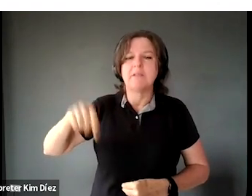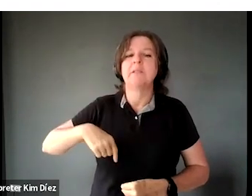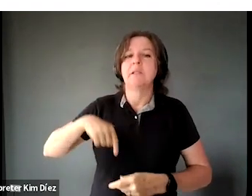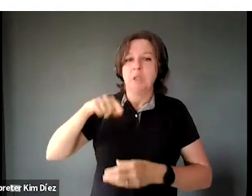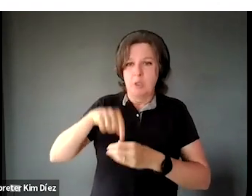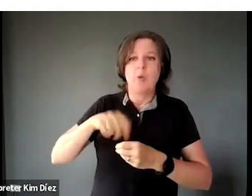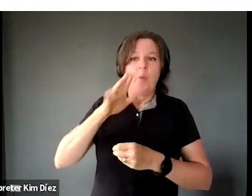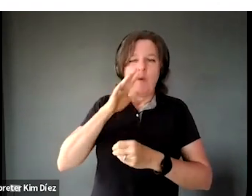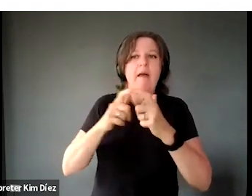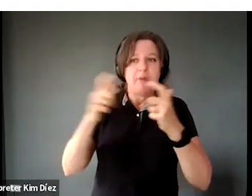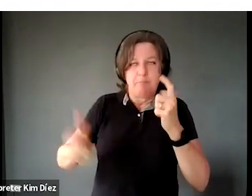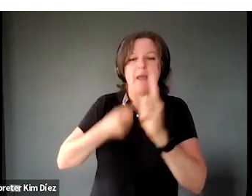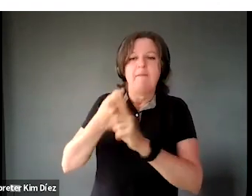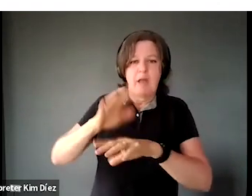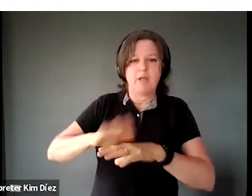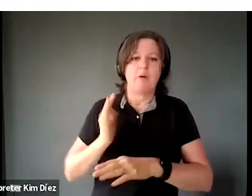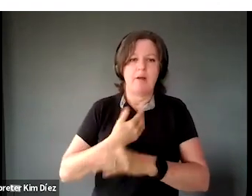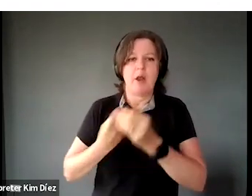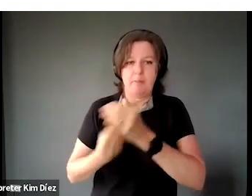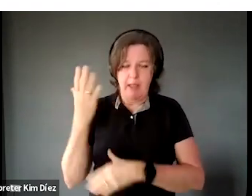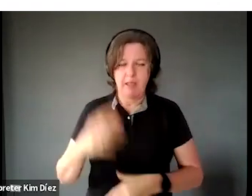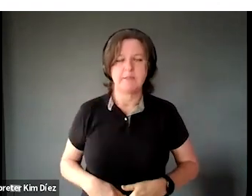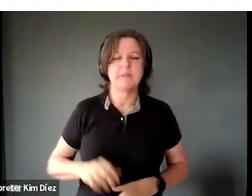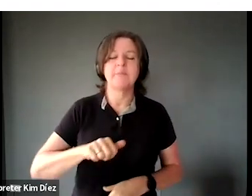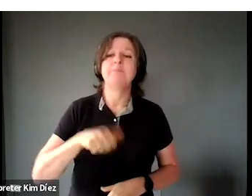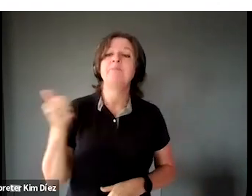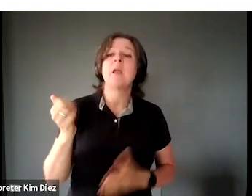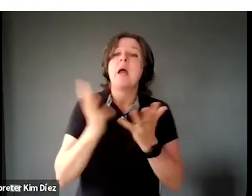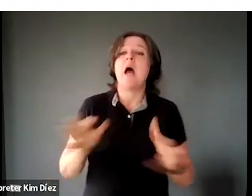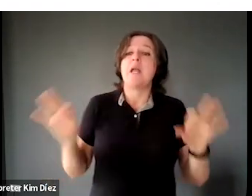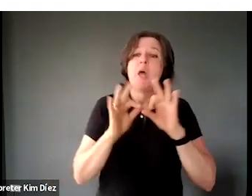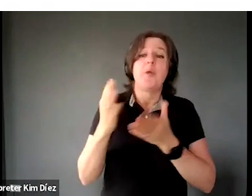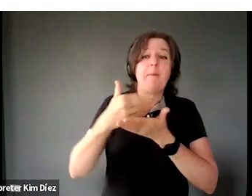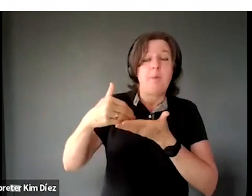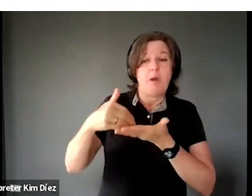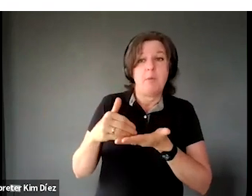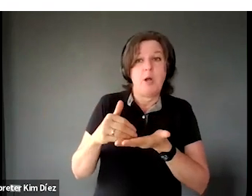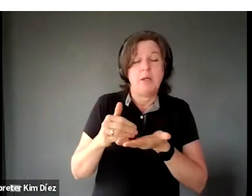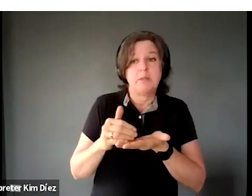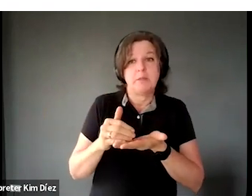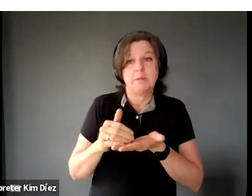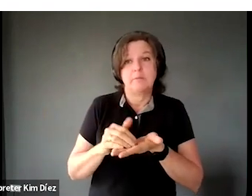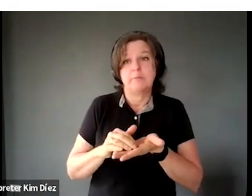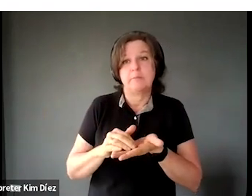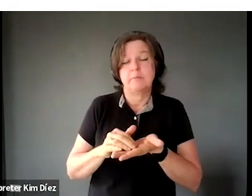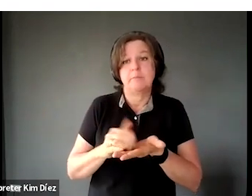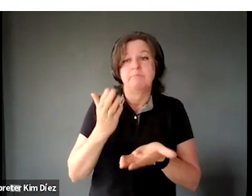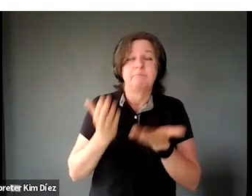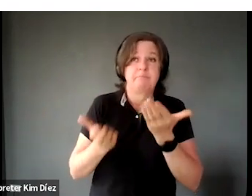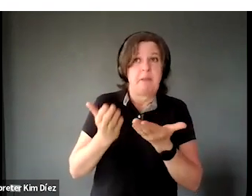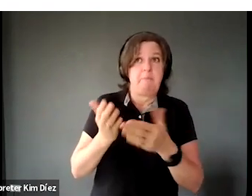to be able to reduce the impact of these climate change effects. Another one that is